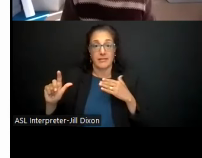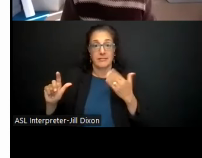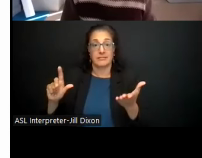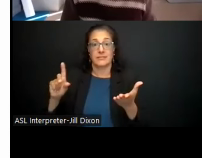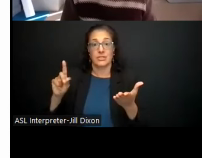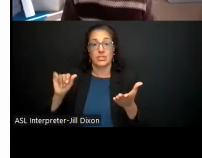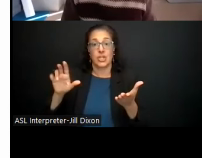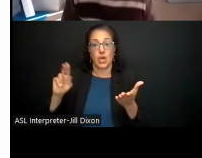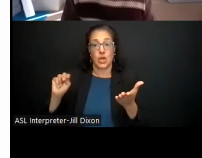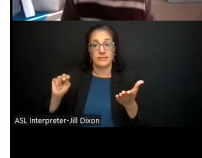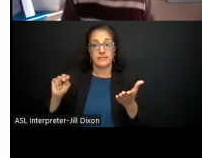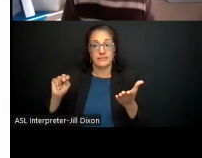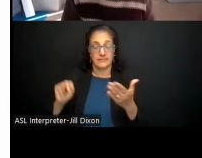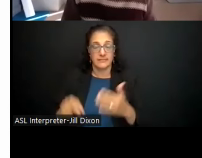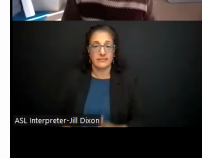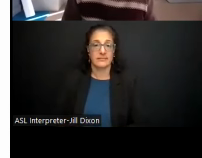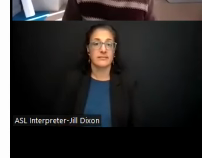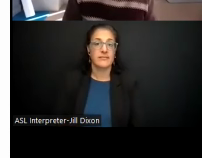to our participants.